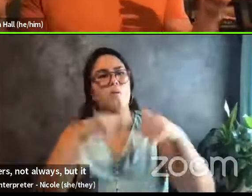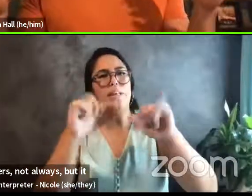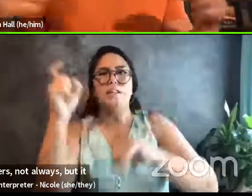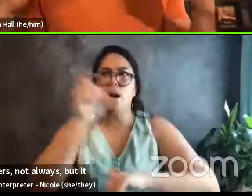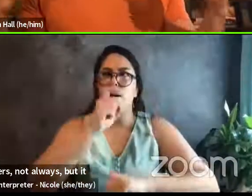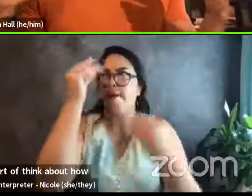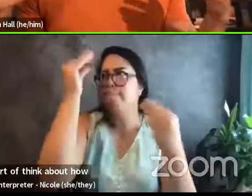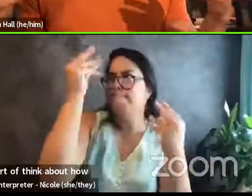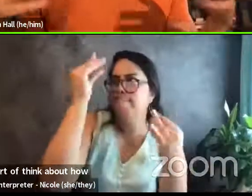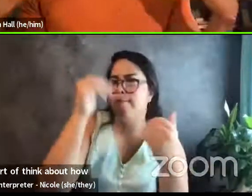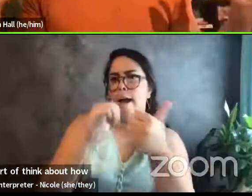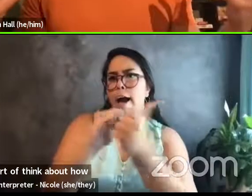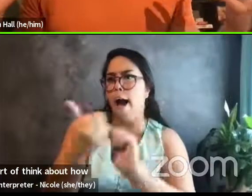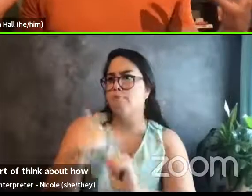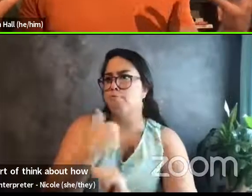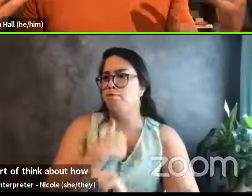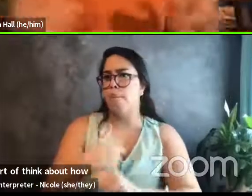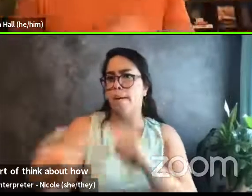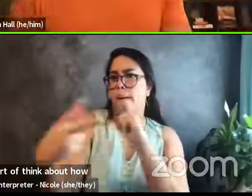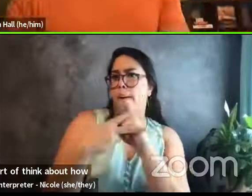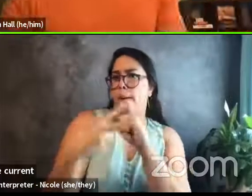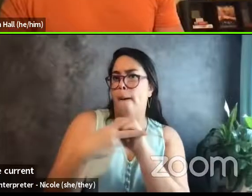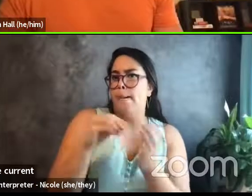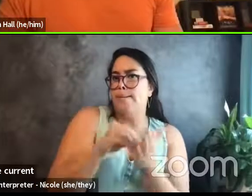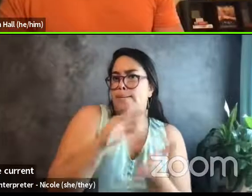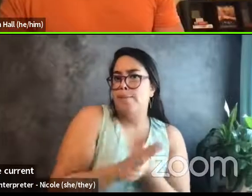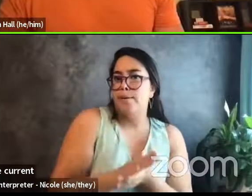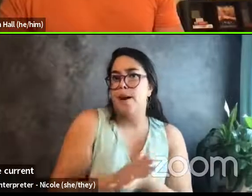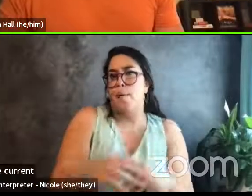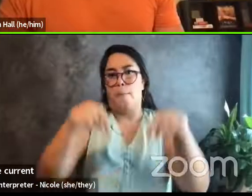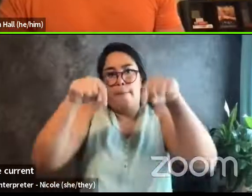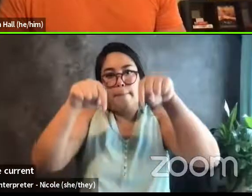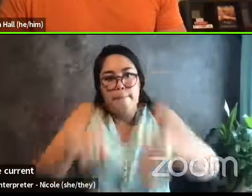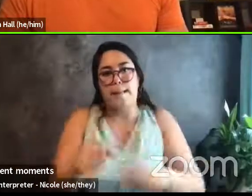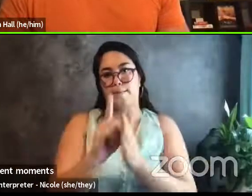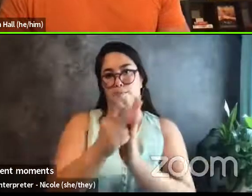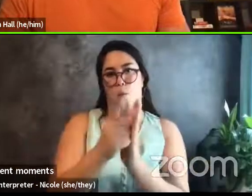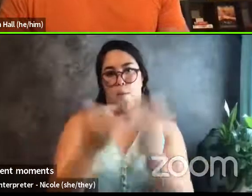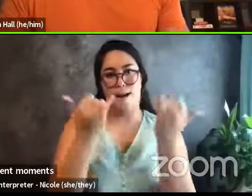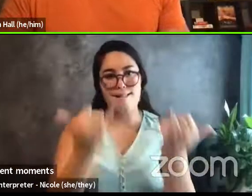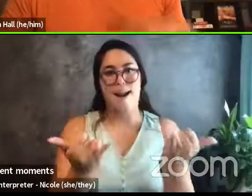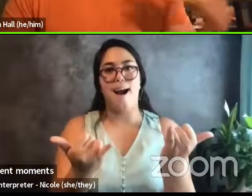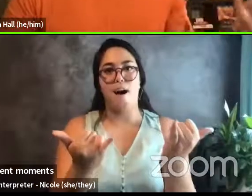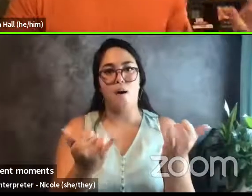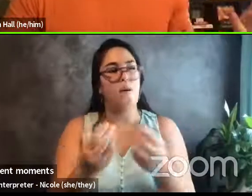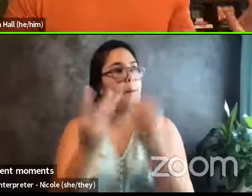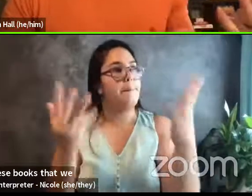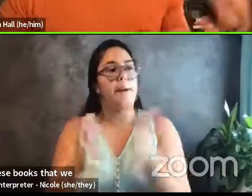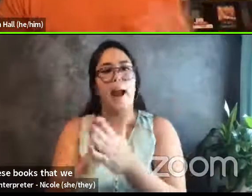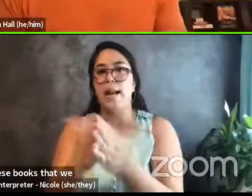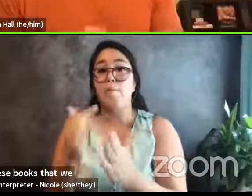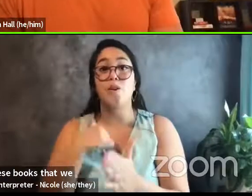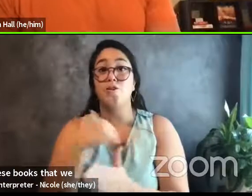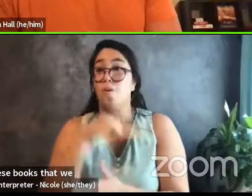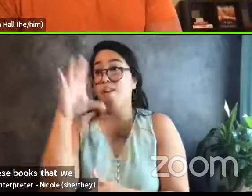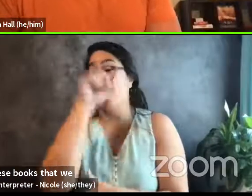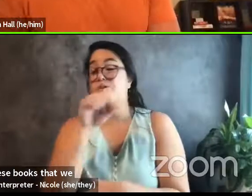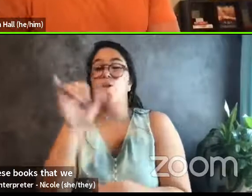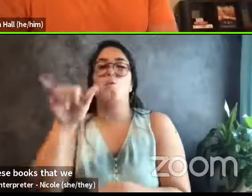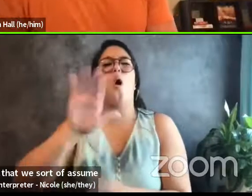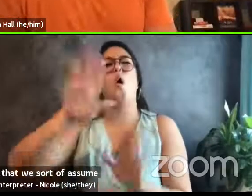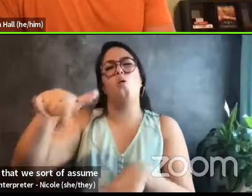we archive the current moment? Um, because the, a lot of these books that we sort of assume are going to be on our shelves forever,